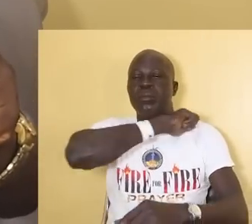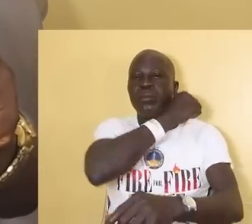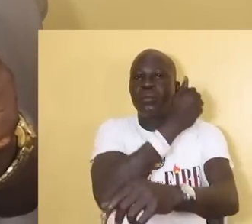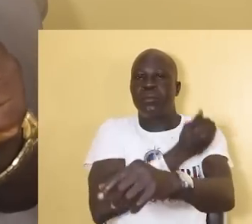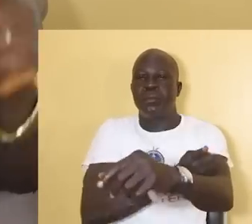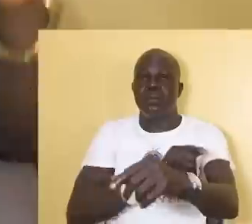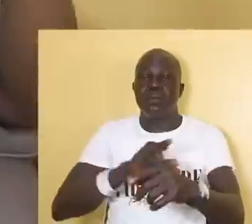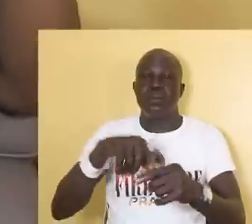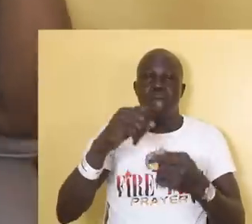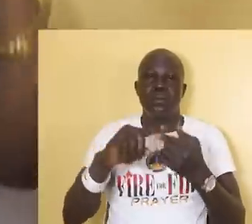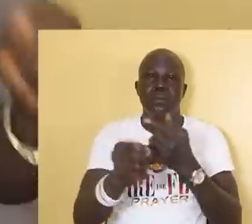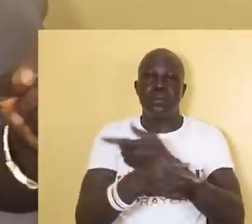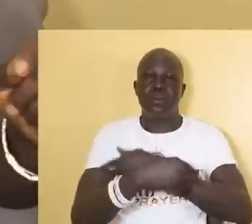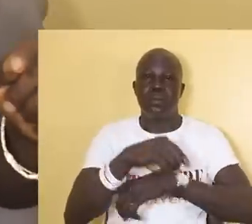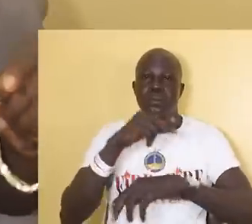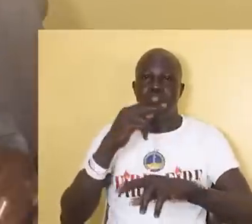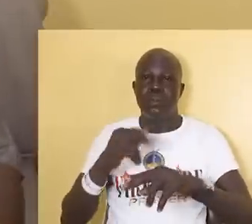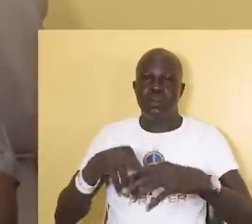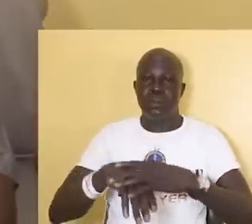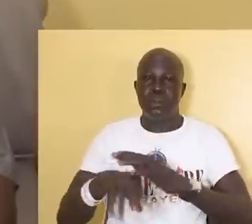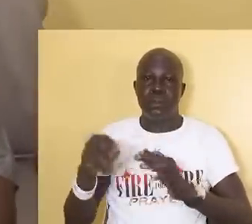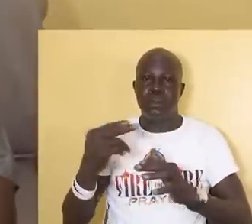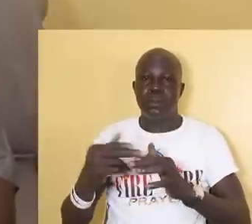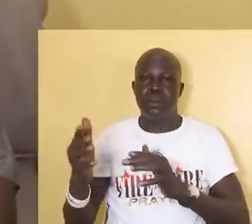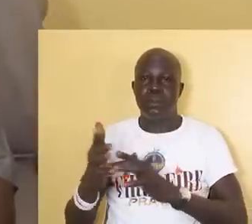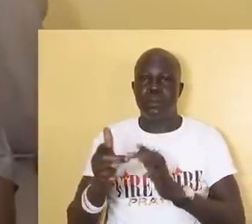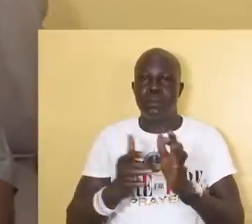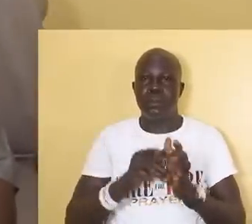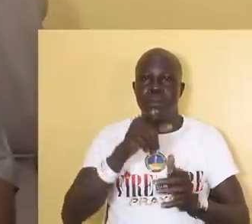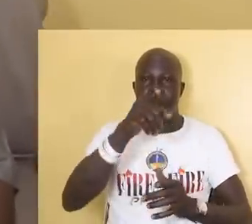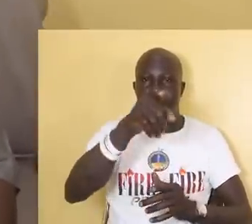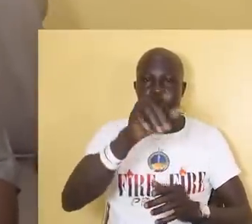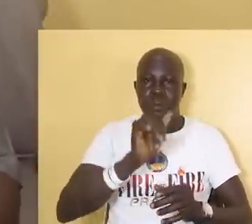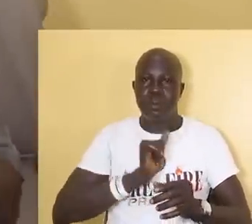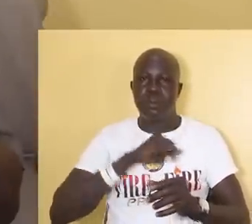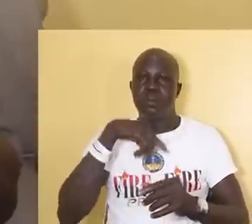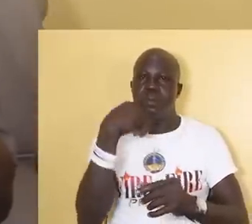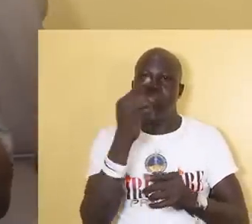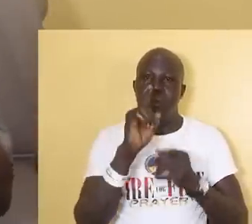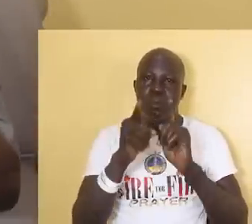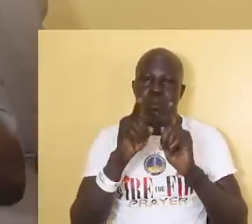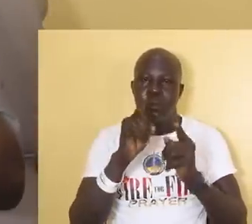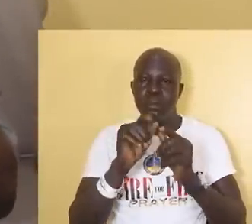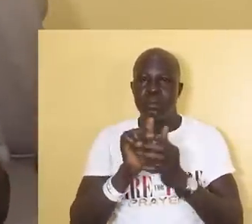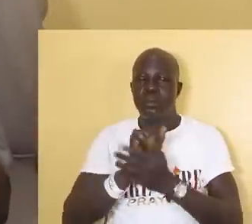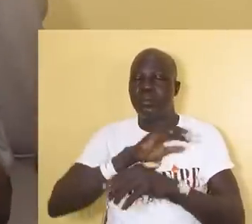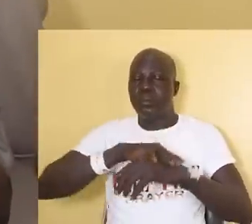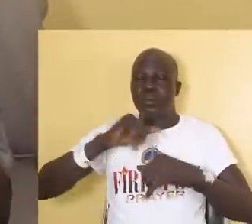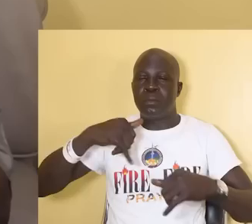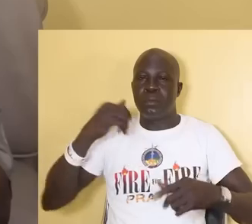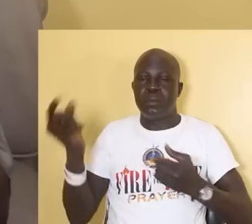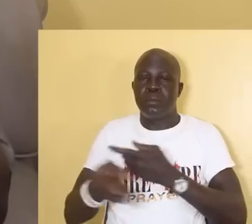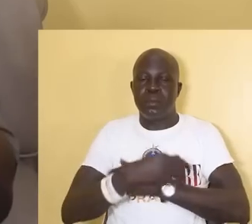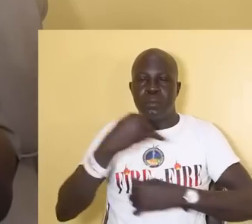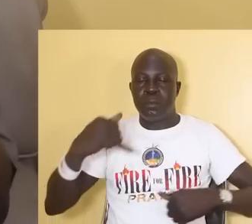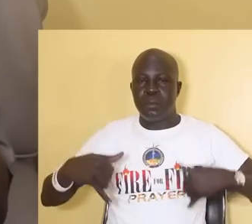2023. I prophesy for today. In the name of Jesus. You are the one I'm talking to. Oh my God, it will be a